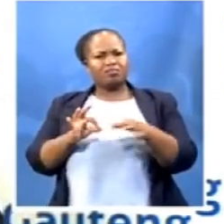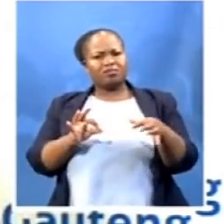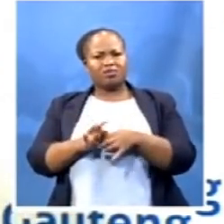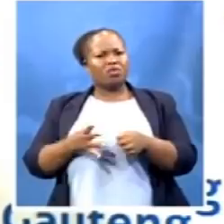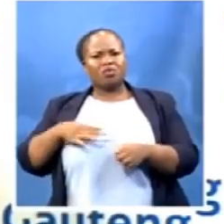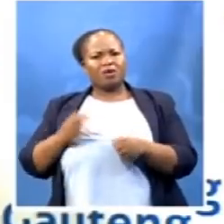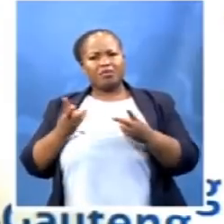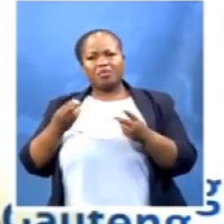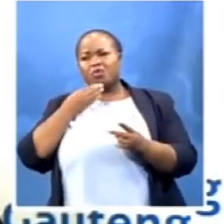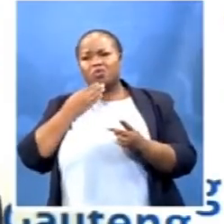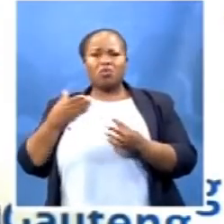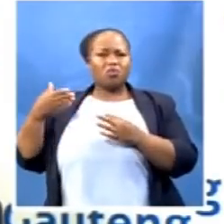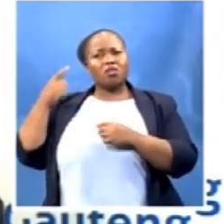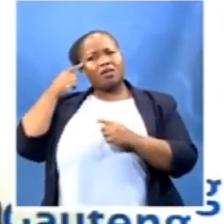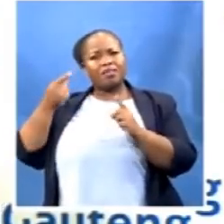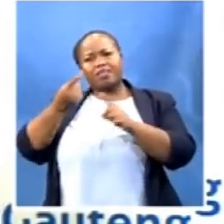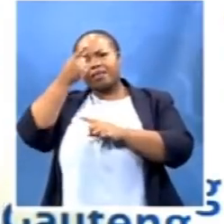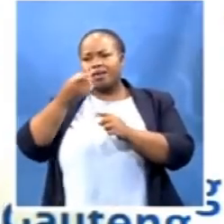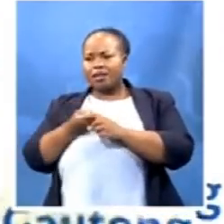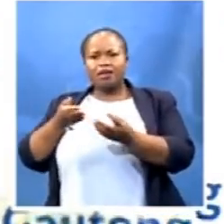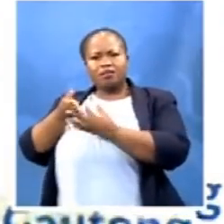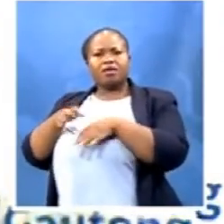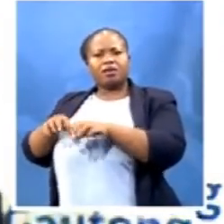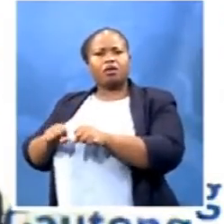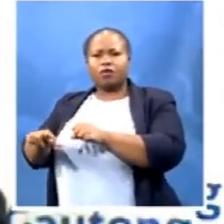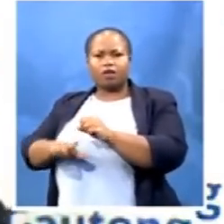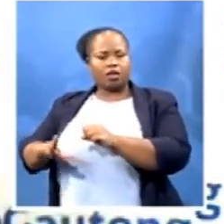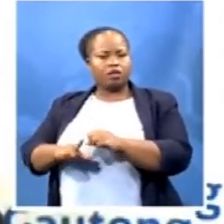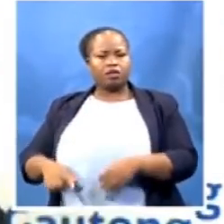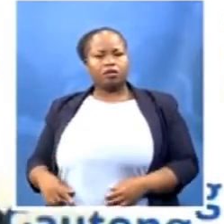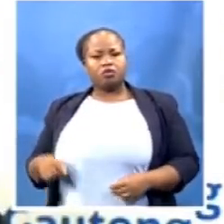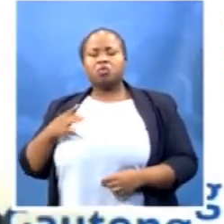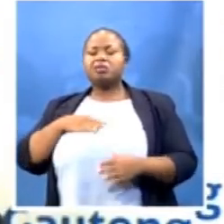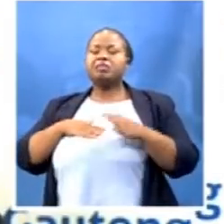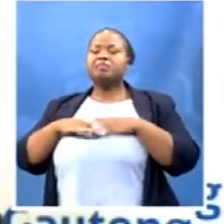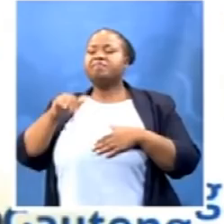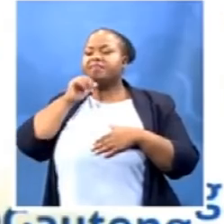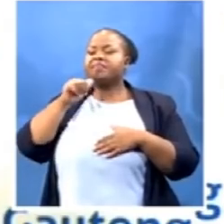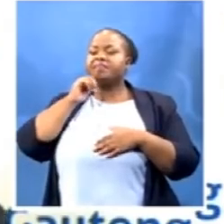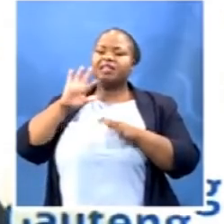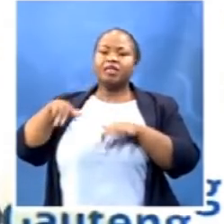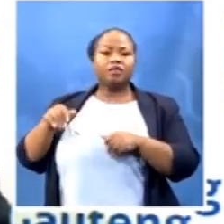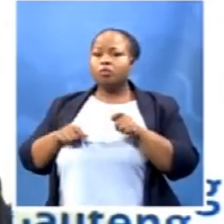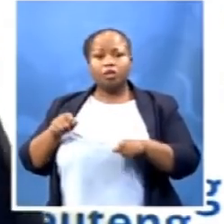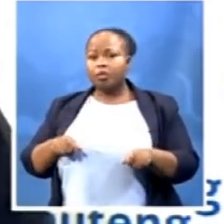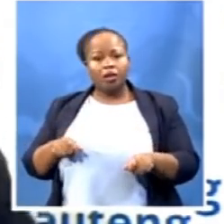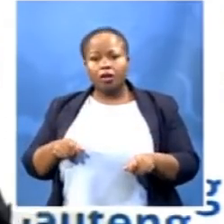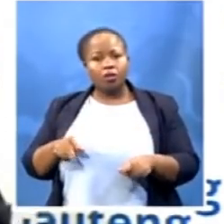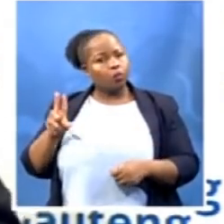shouldn't be patient with those people. And we shouldn't be nice with them. We